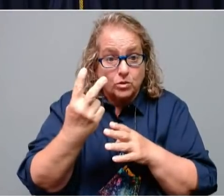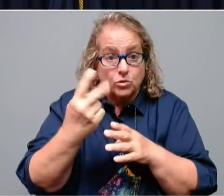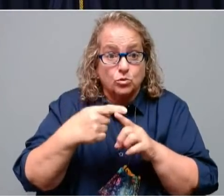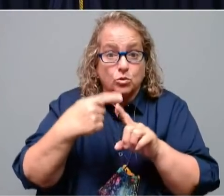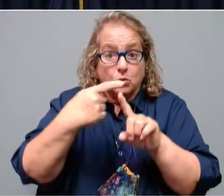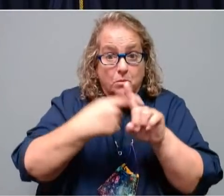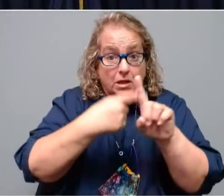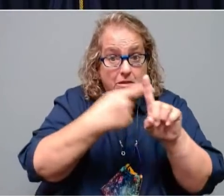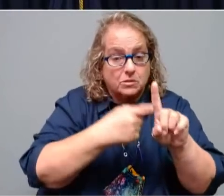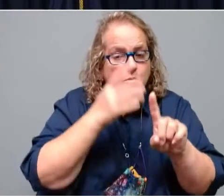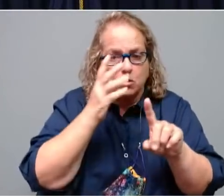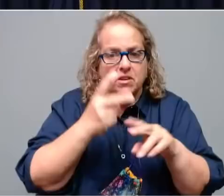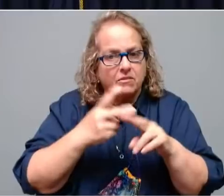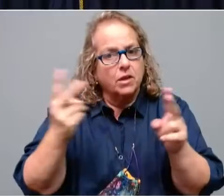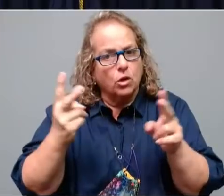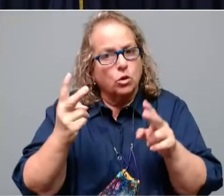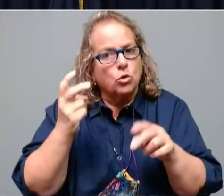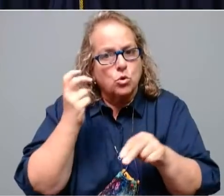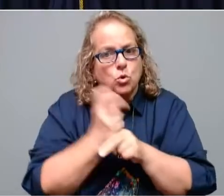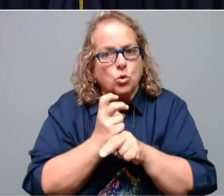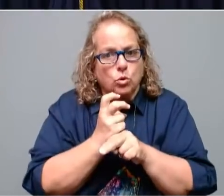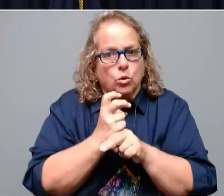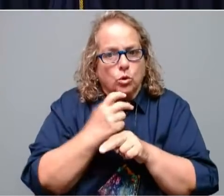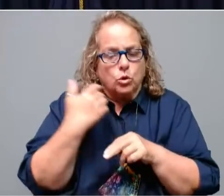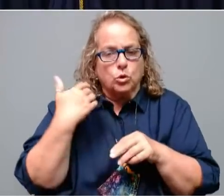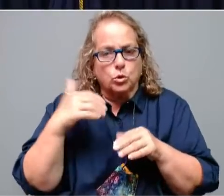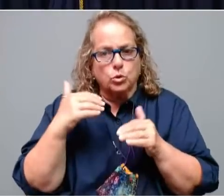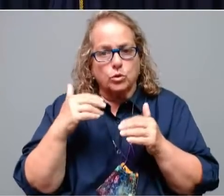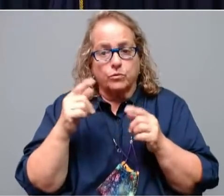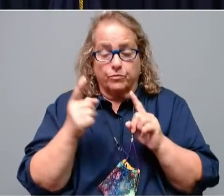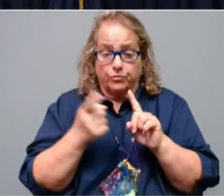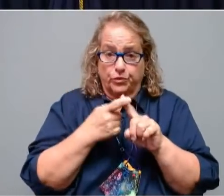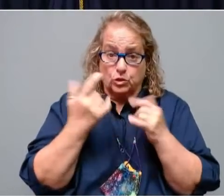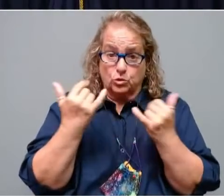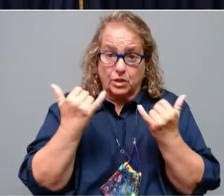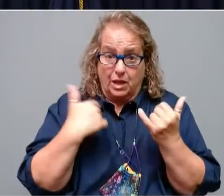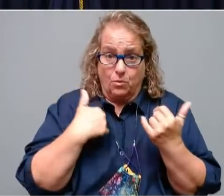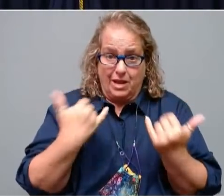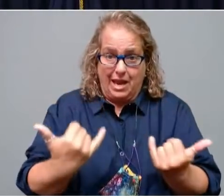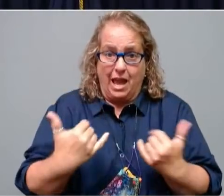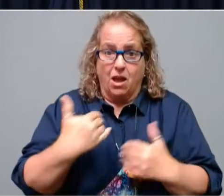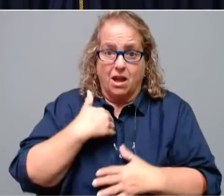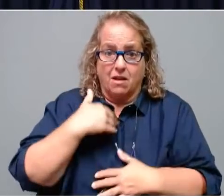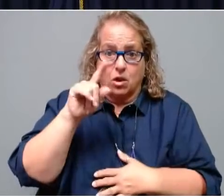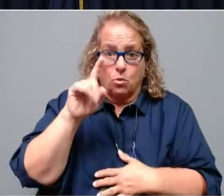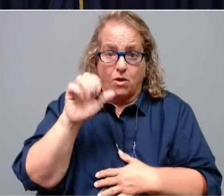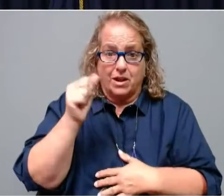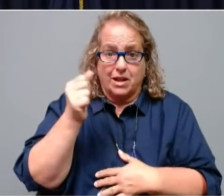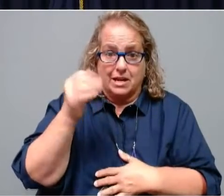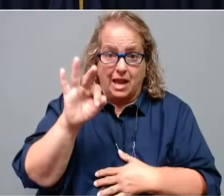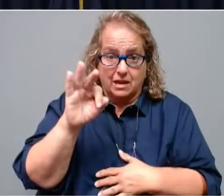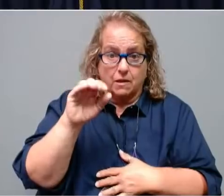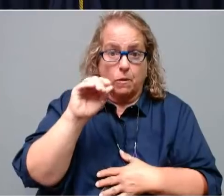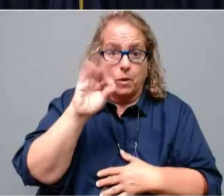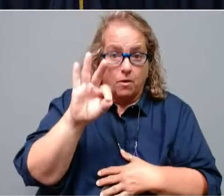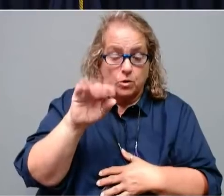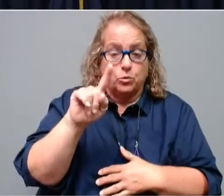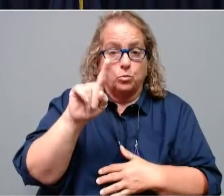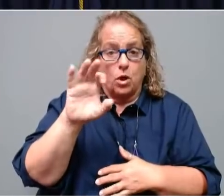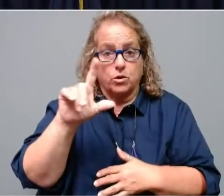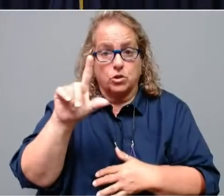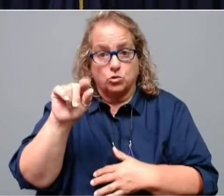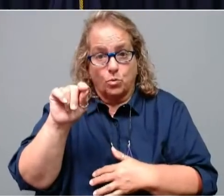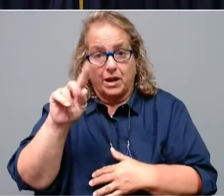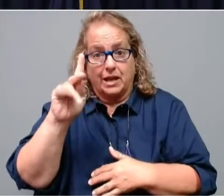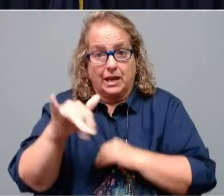rough. First, today, we now have 119 of our 120 Kentucky counties